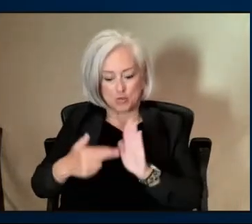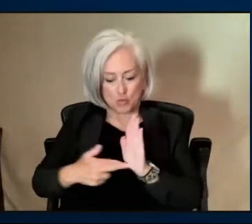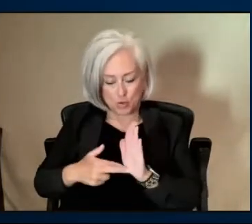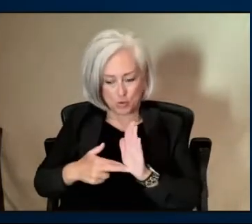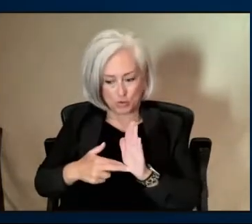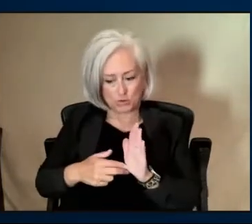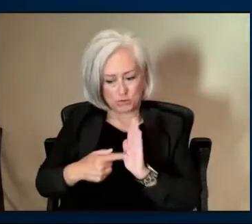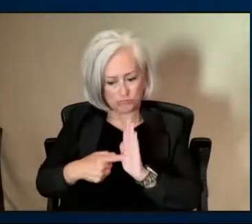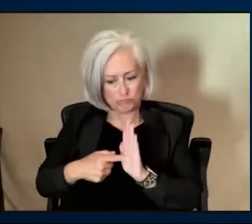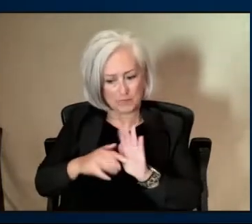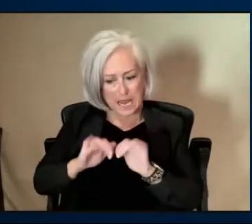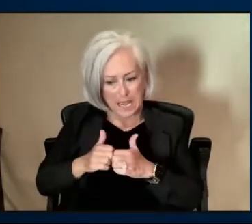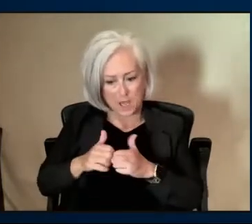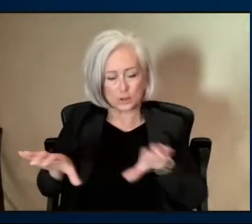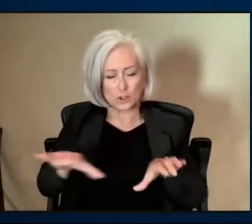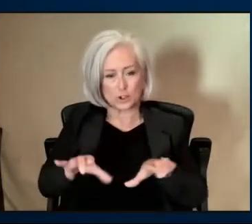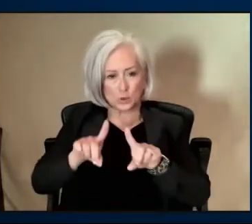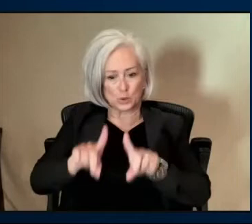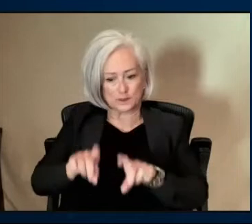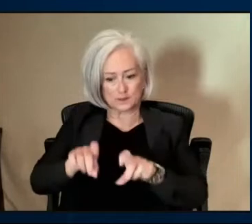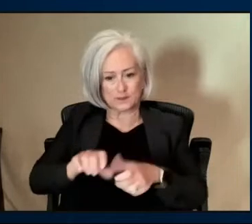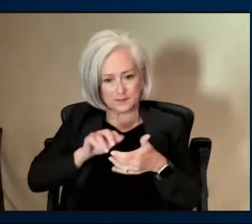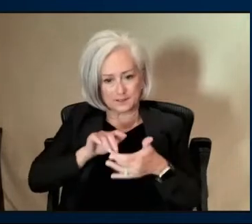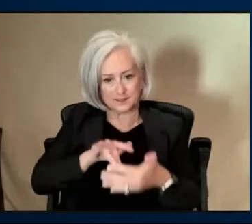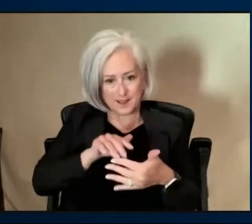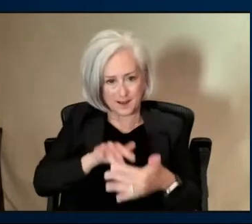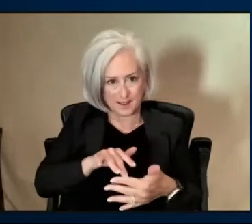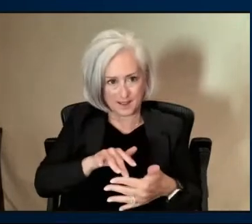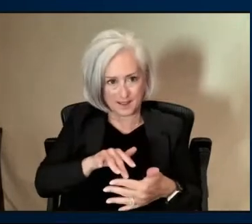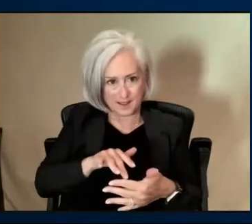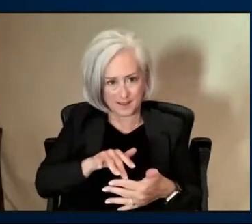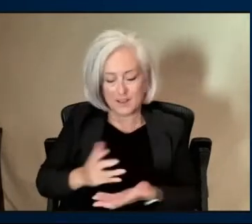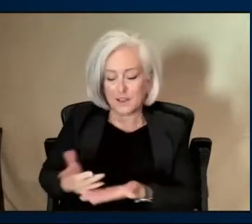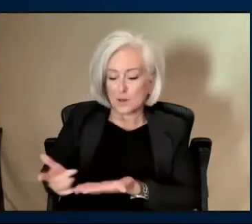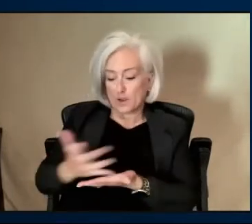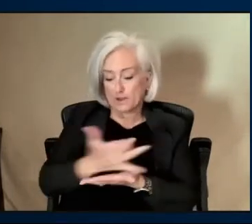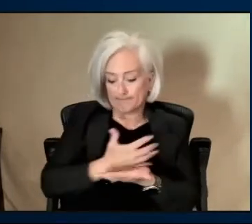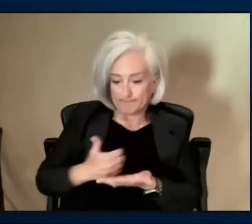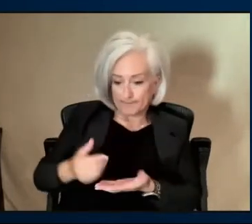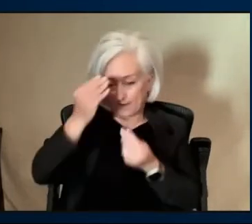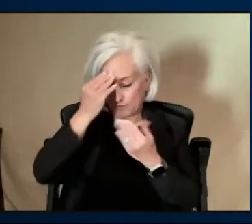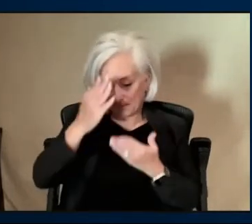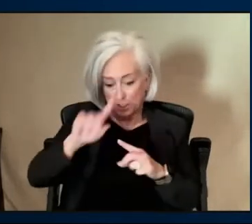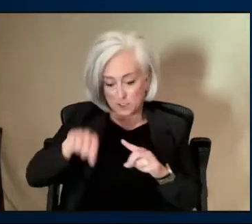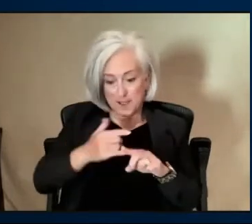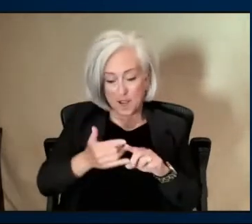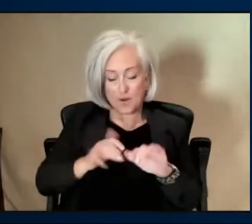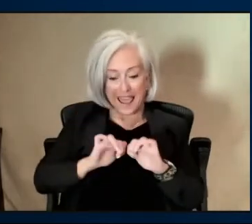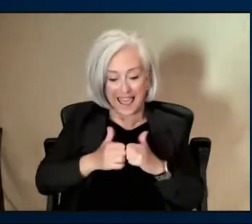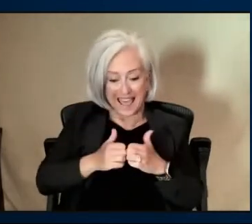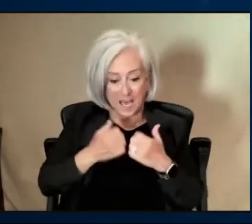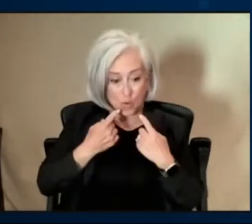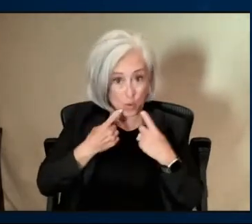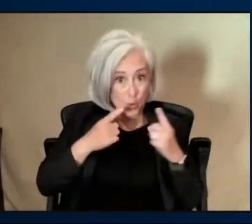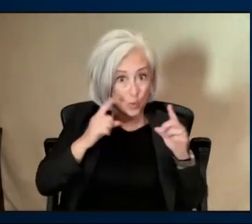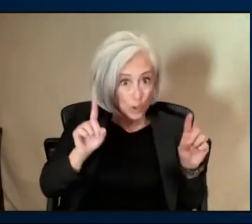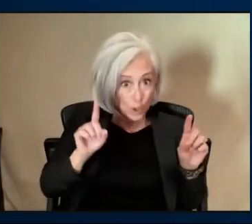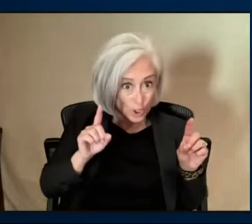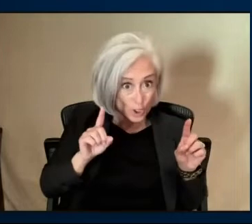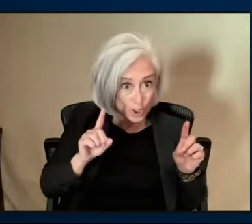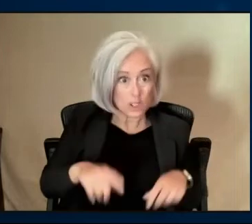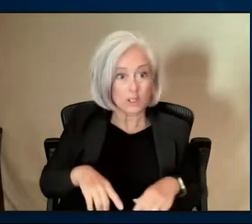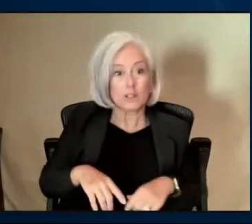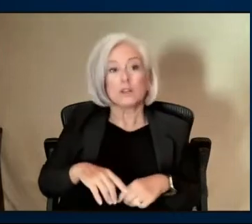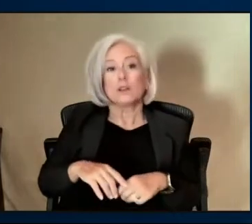capture information about how the vaccine is working and what the safety is in regards to that vaccine.